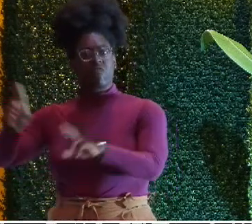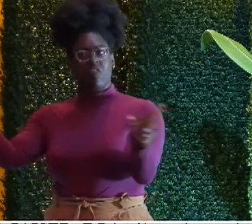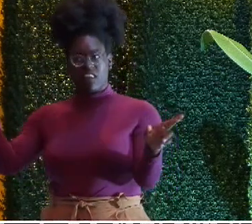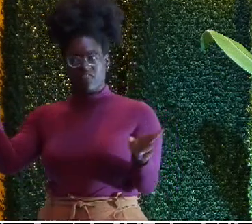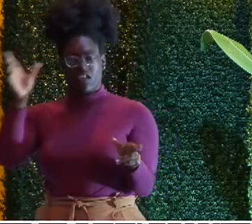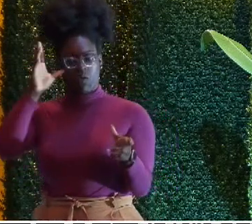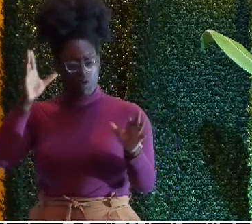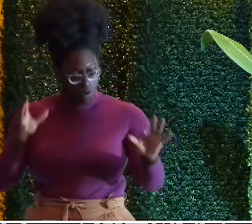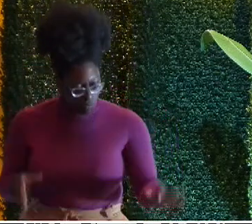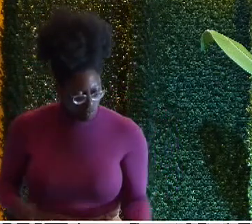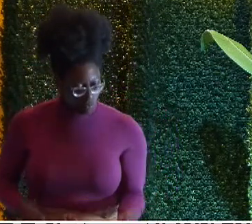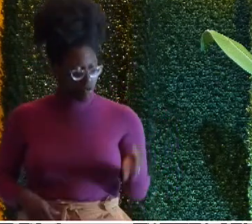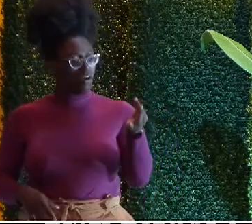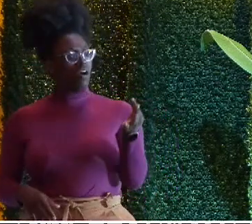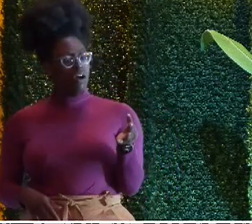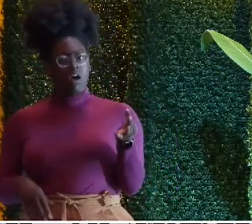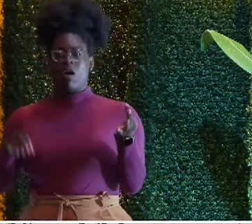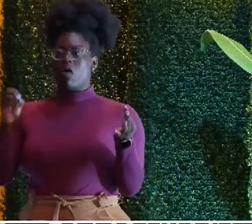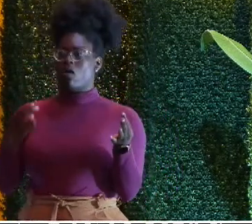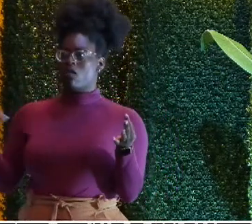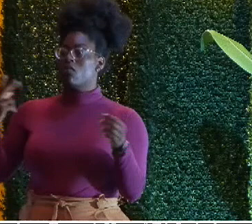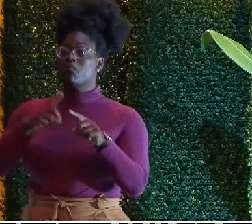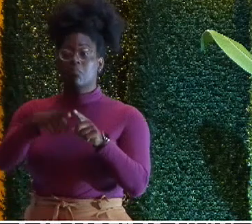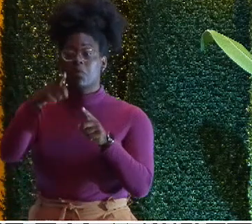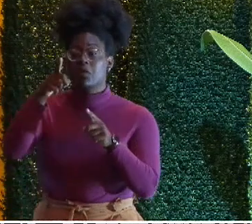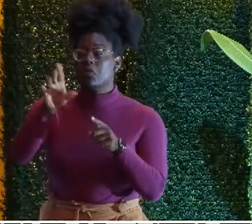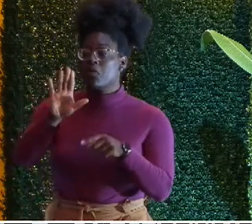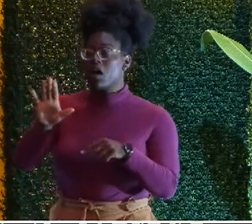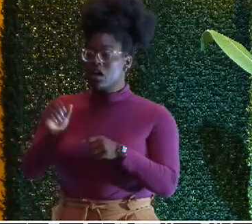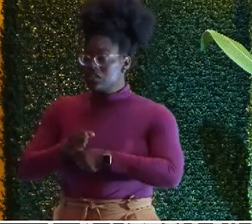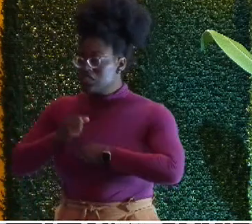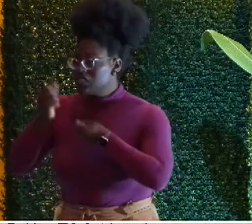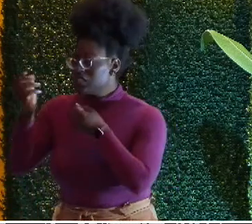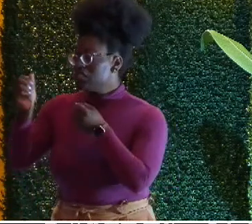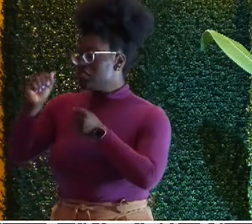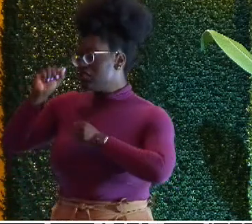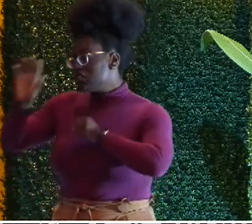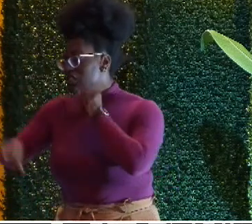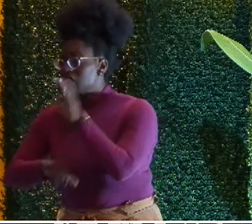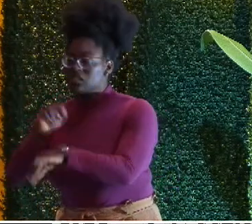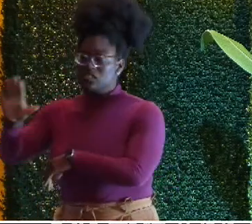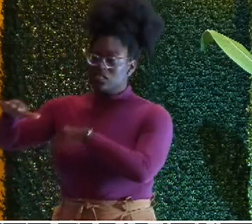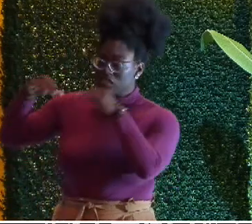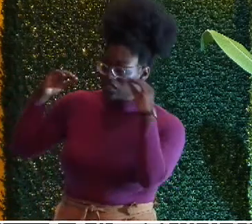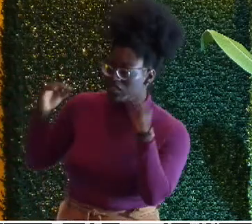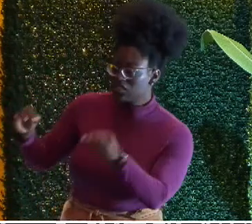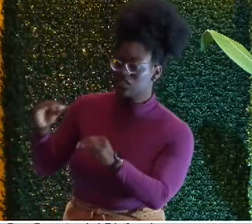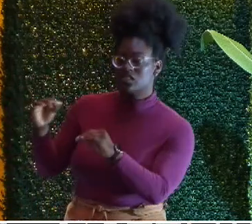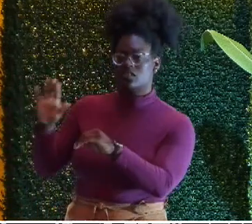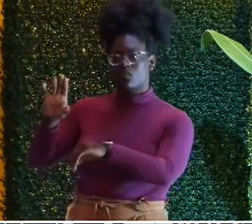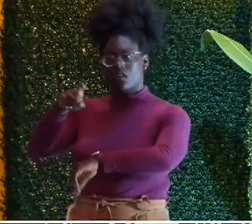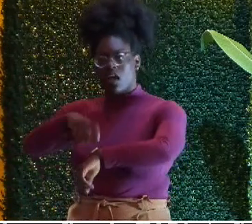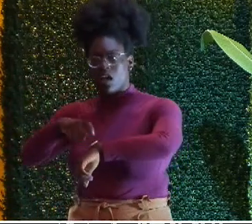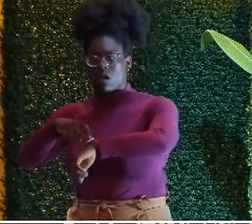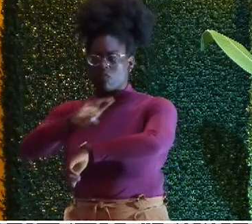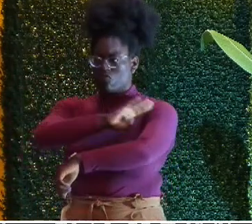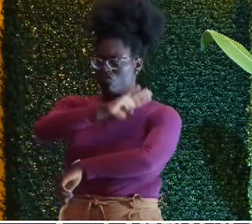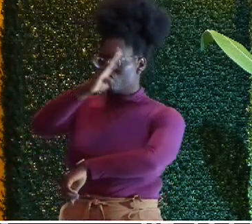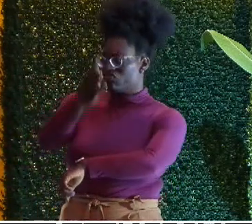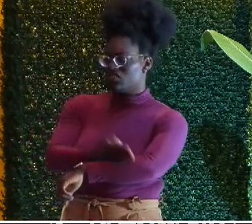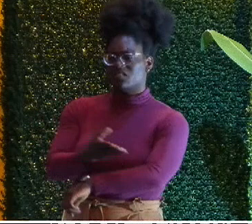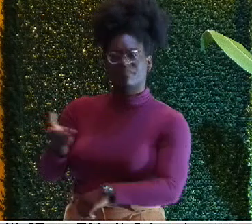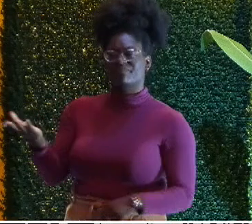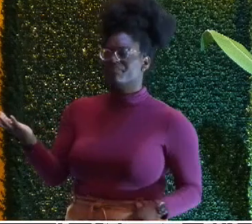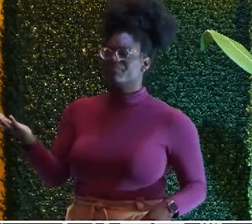We can't really, the key to working with the people we're going to be working with to create the freedom and liberation is